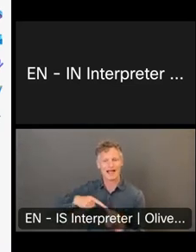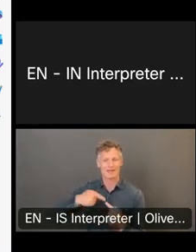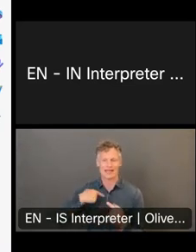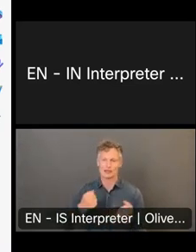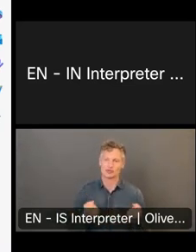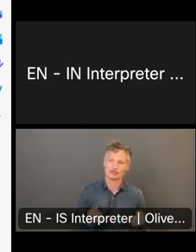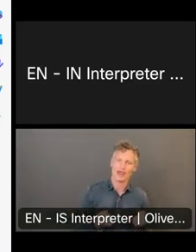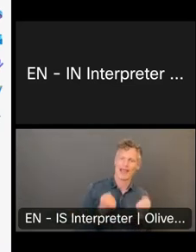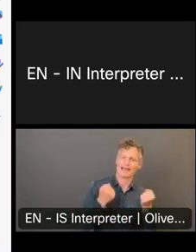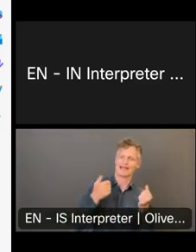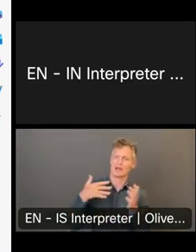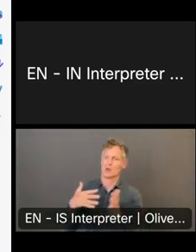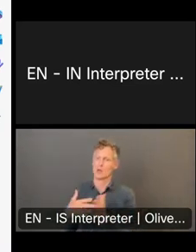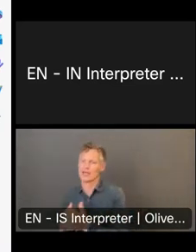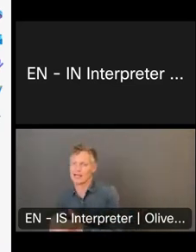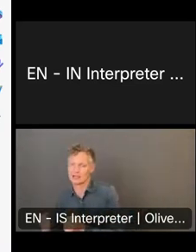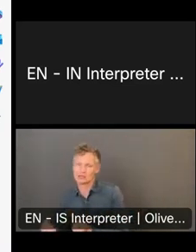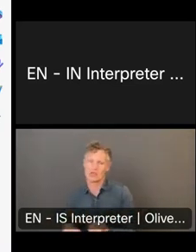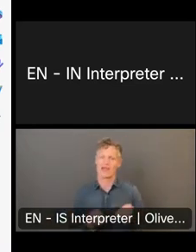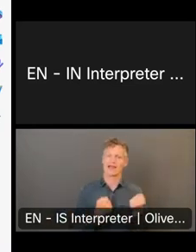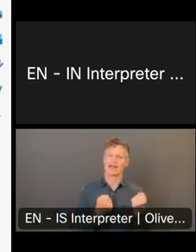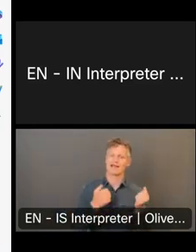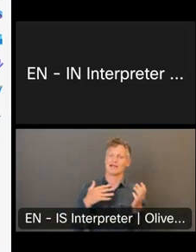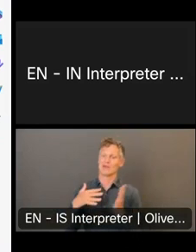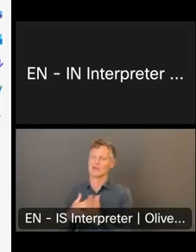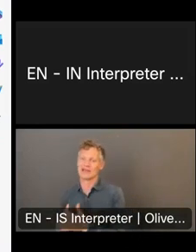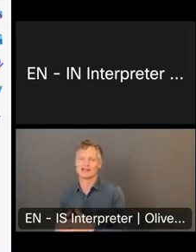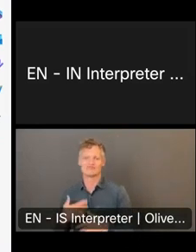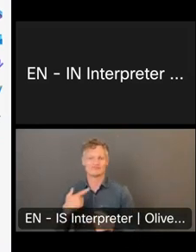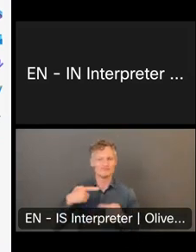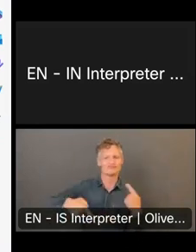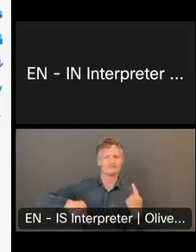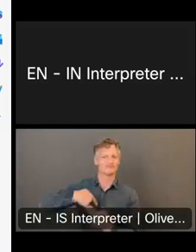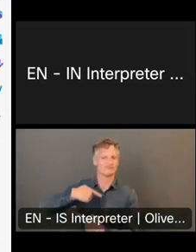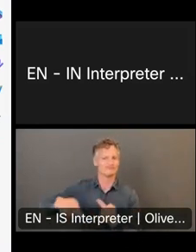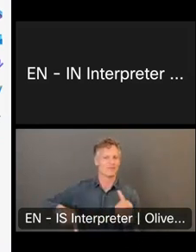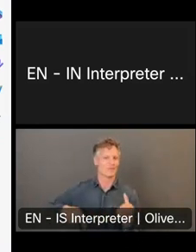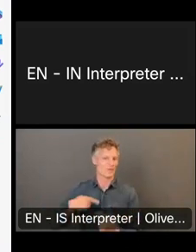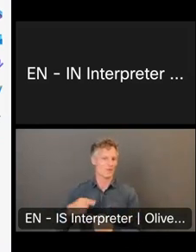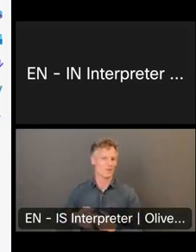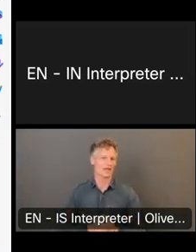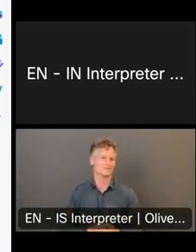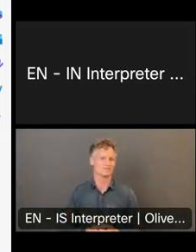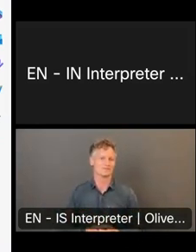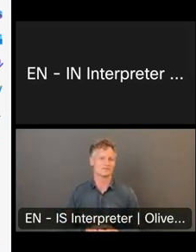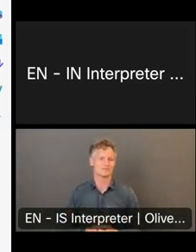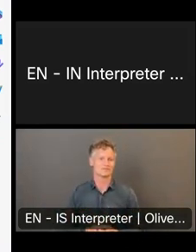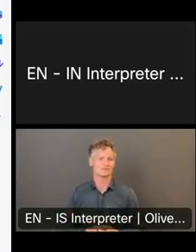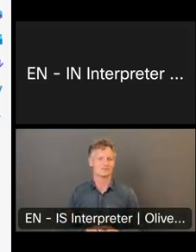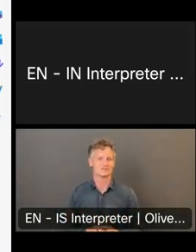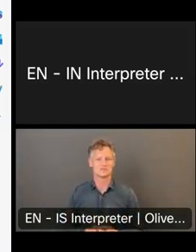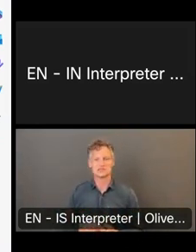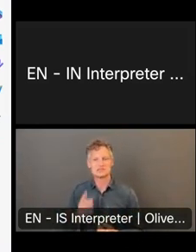weakening shifts in the expression of negation. Weakening, this is Kaparsky and Kondorovdy, but others have said similar things, van der